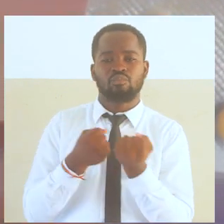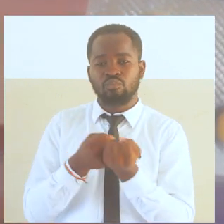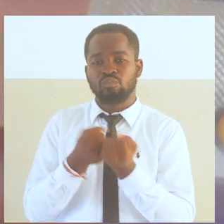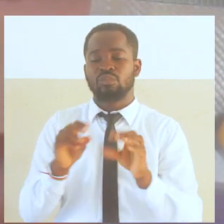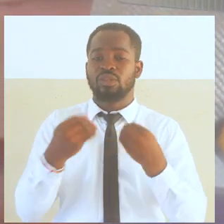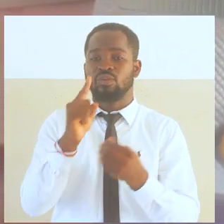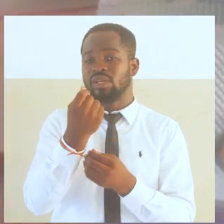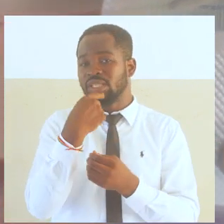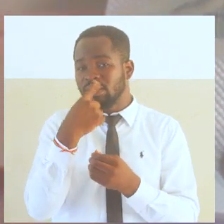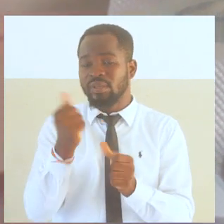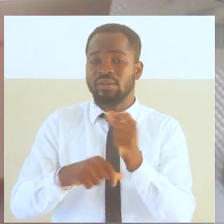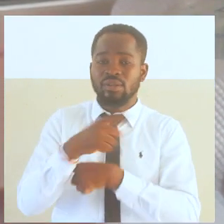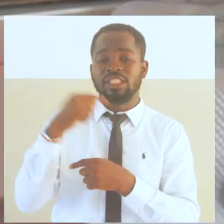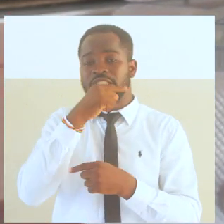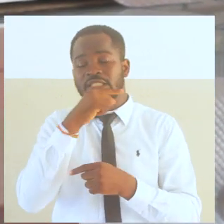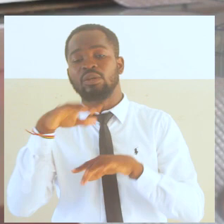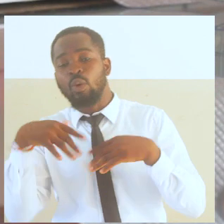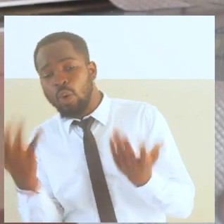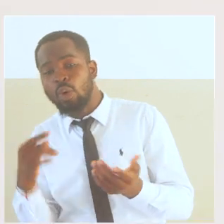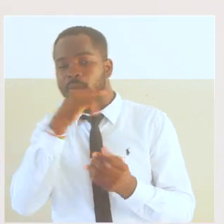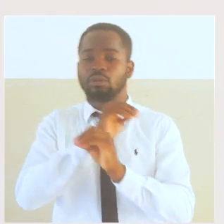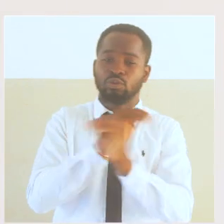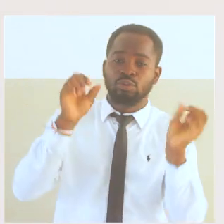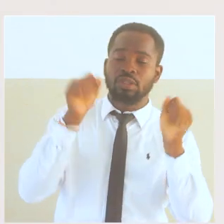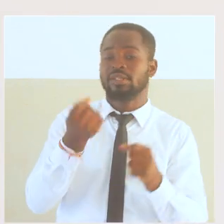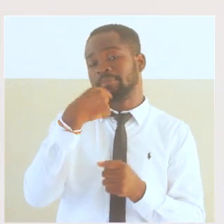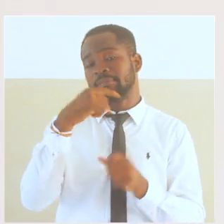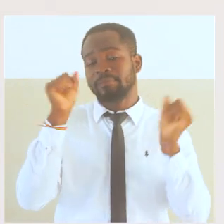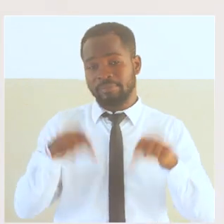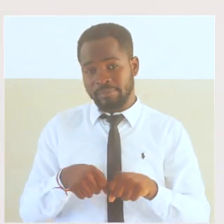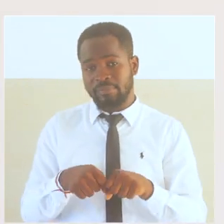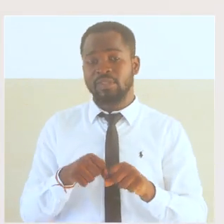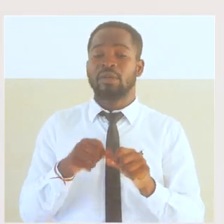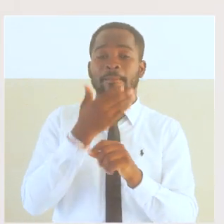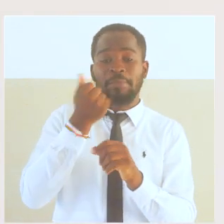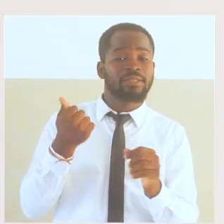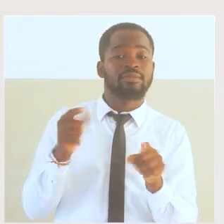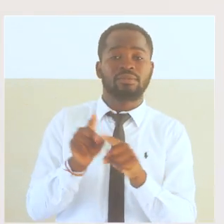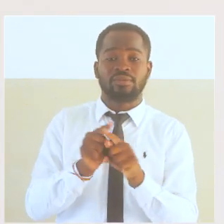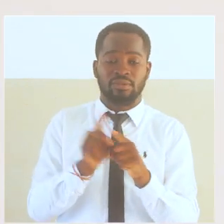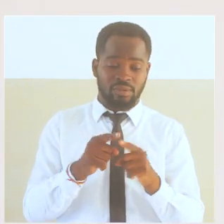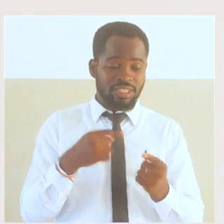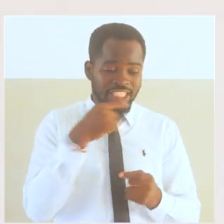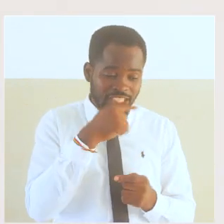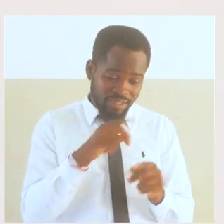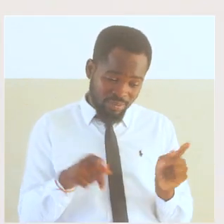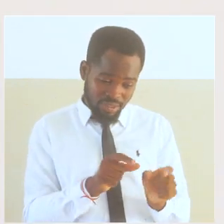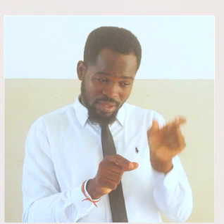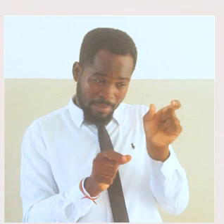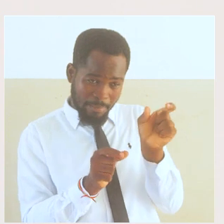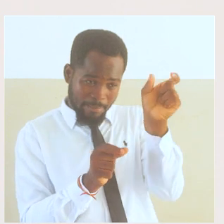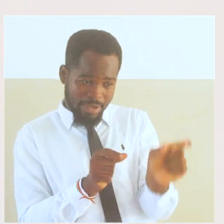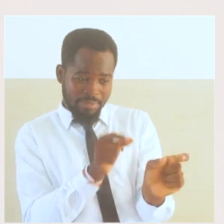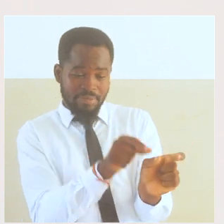can always take it. But it's best if you can put it on your sink or where your brush is. As soon as you put it in your mouth, you go and brush your teeth.